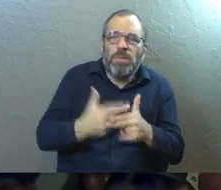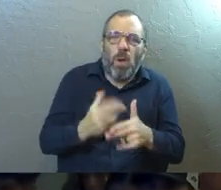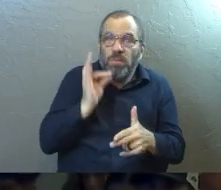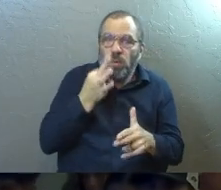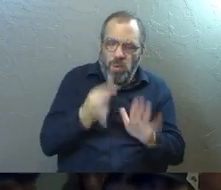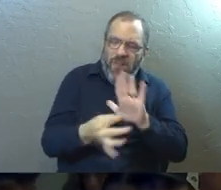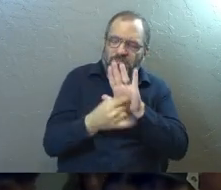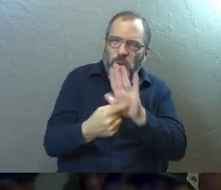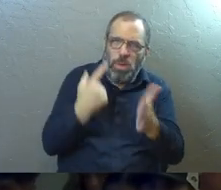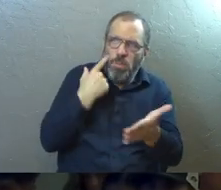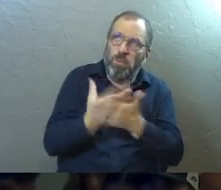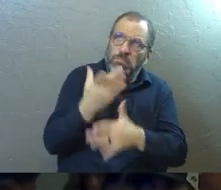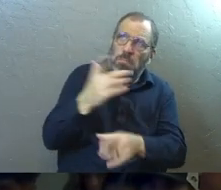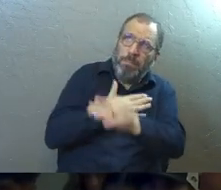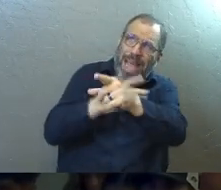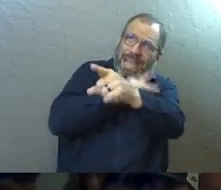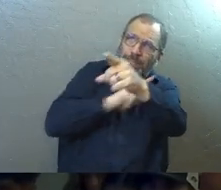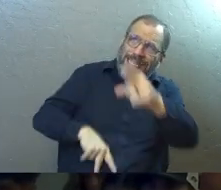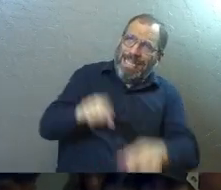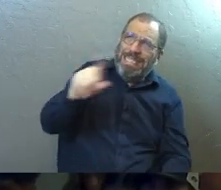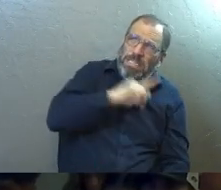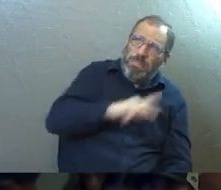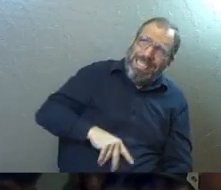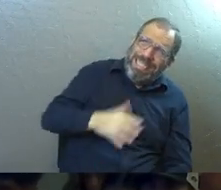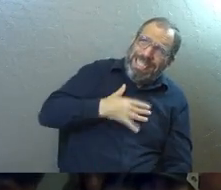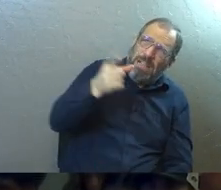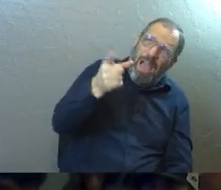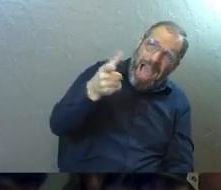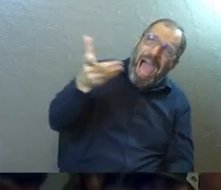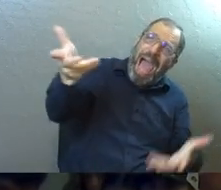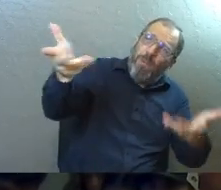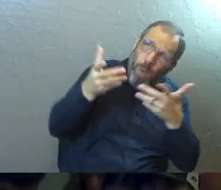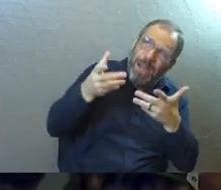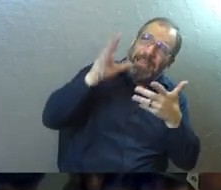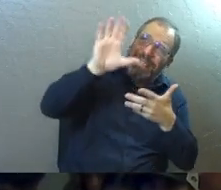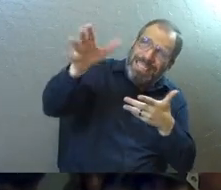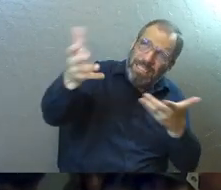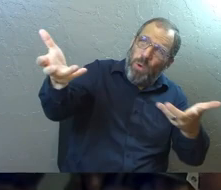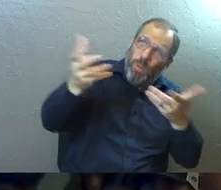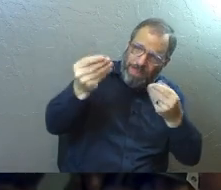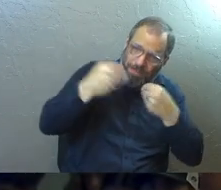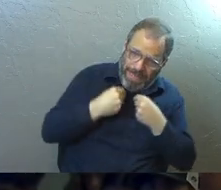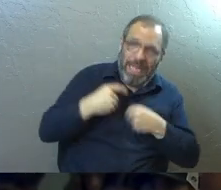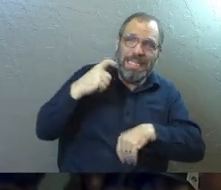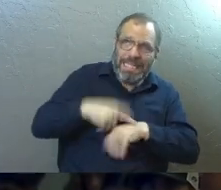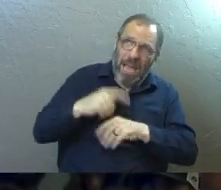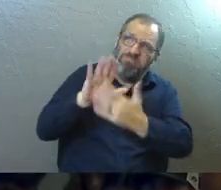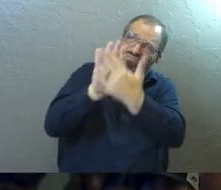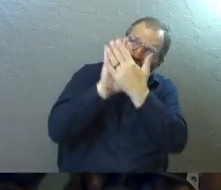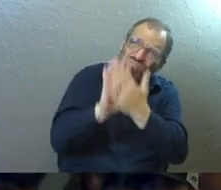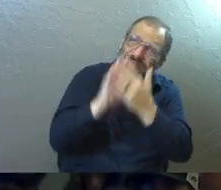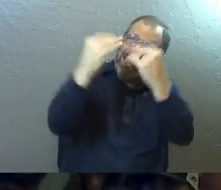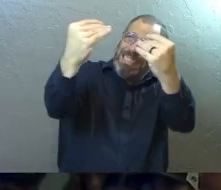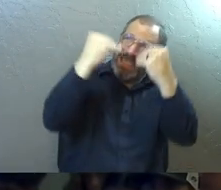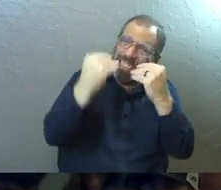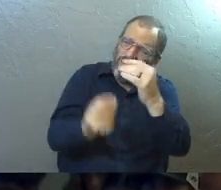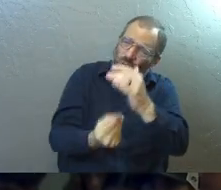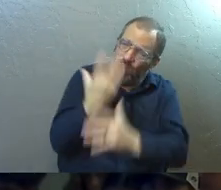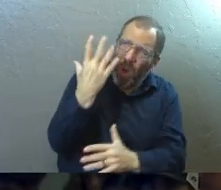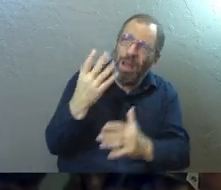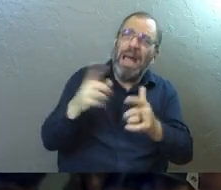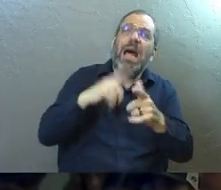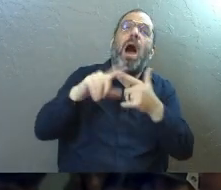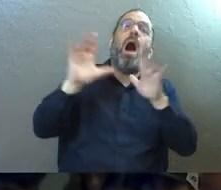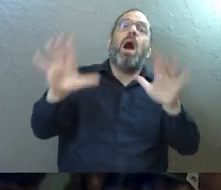man, yeah, that's my king. He's in charge. I want what he wants. And that's what happens over time. I spend time with him and he teaches me and he grows me.